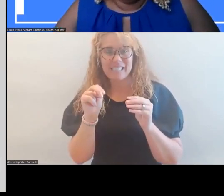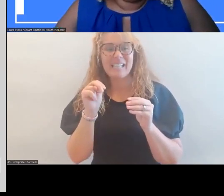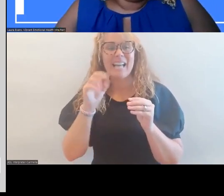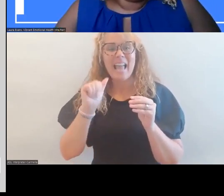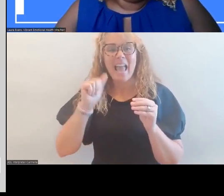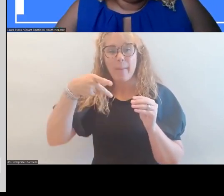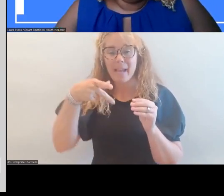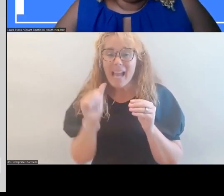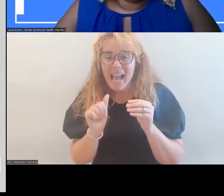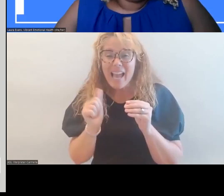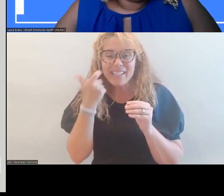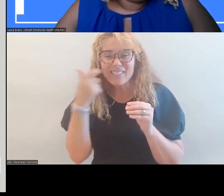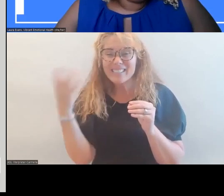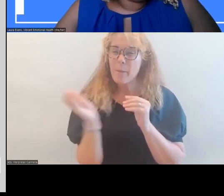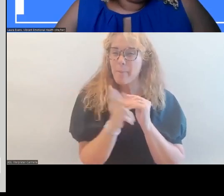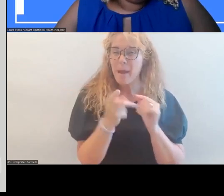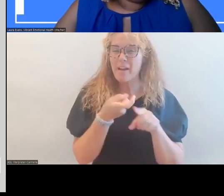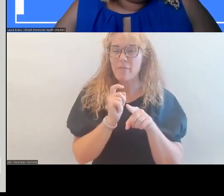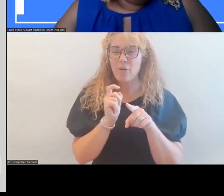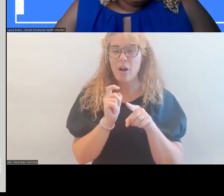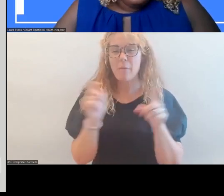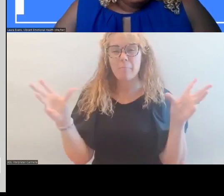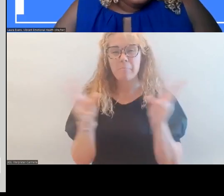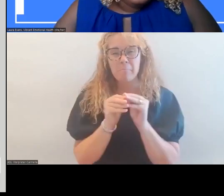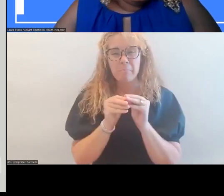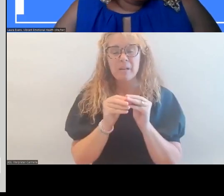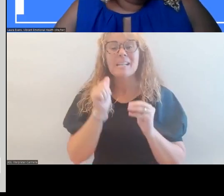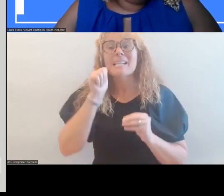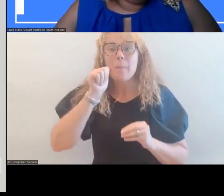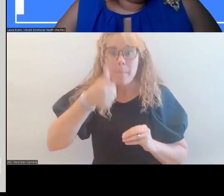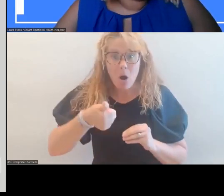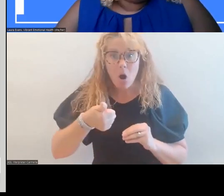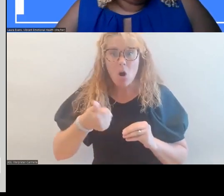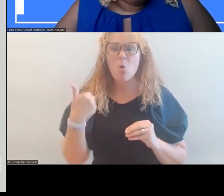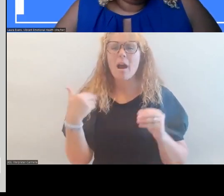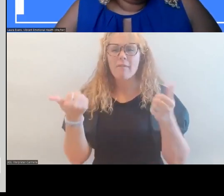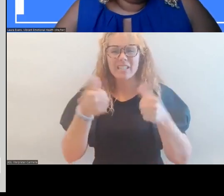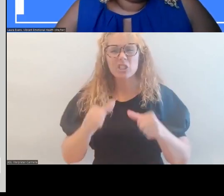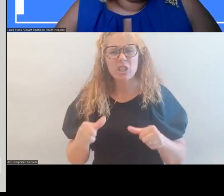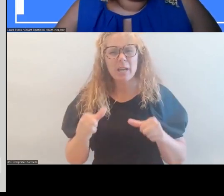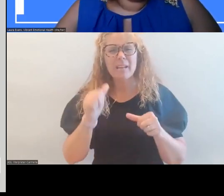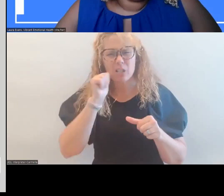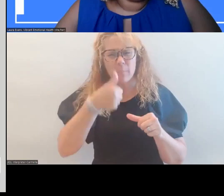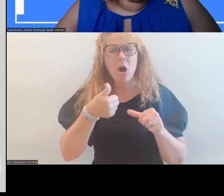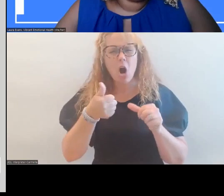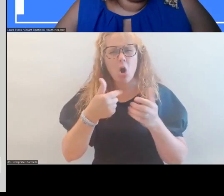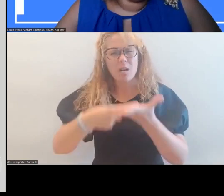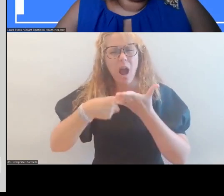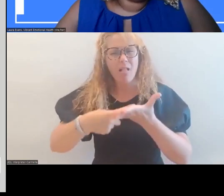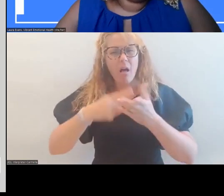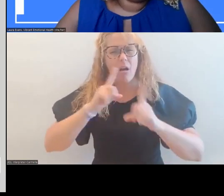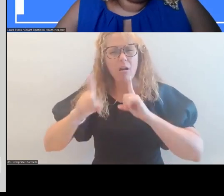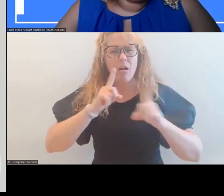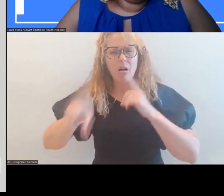APA and just got back from the convening. Tomorrow, there is a Shaping Tomorrow, a dialogue series on the future of